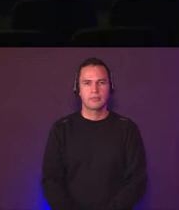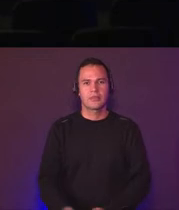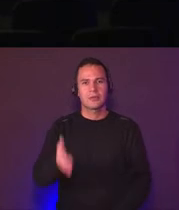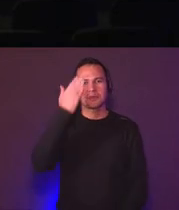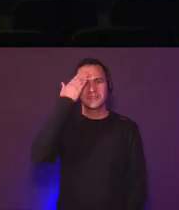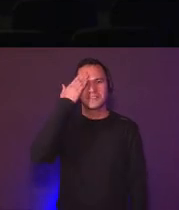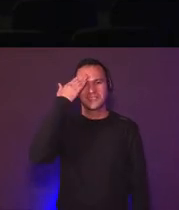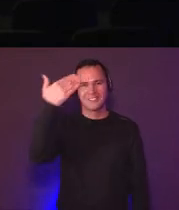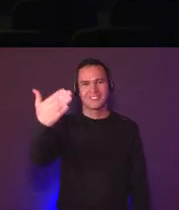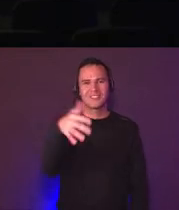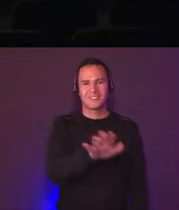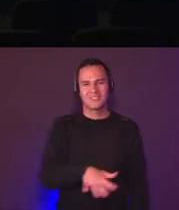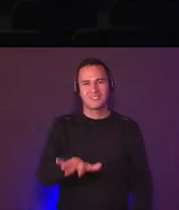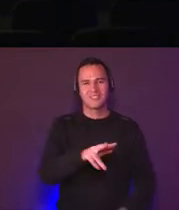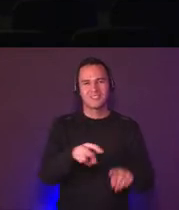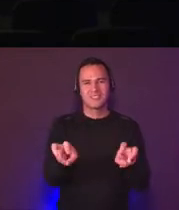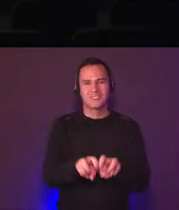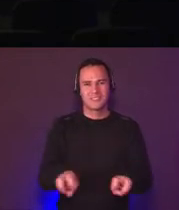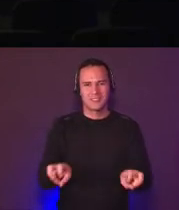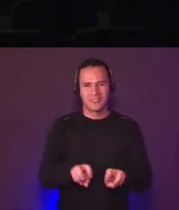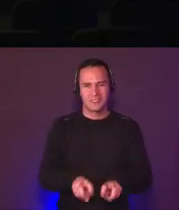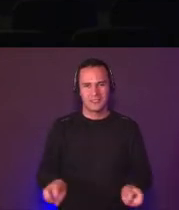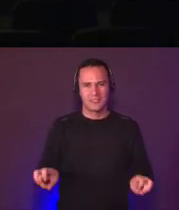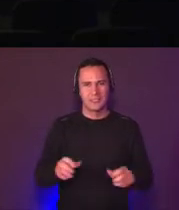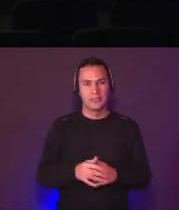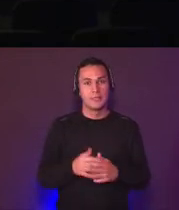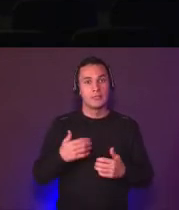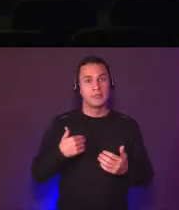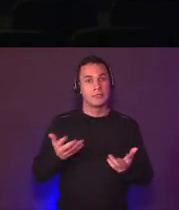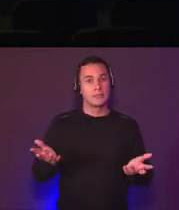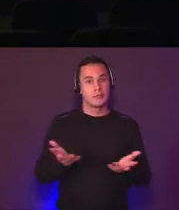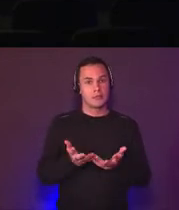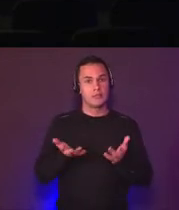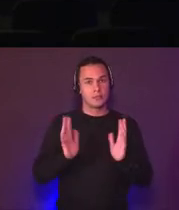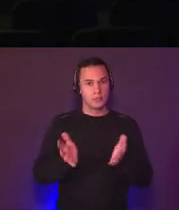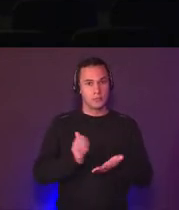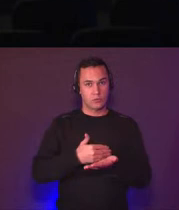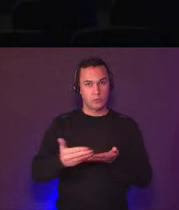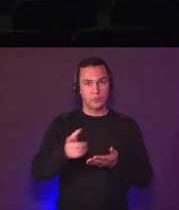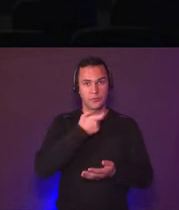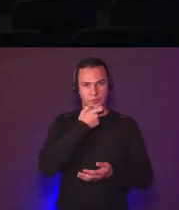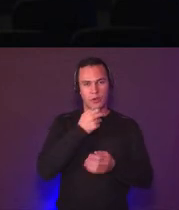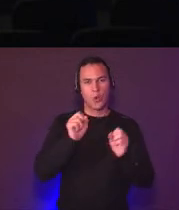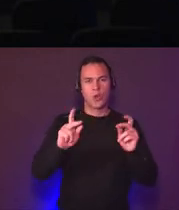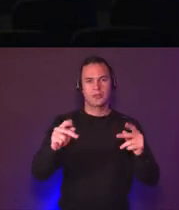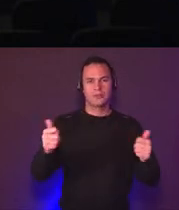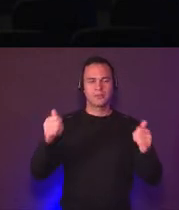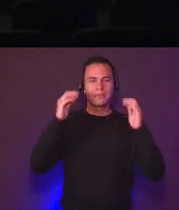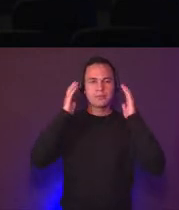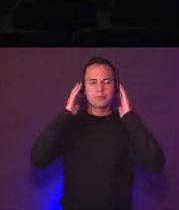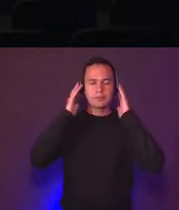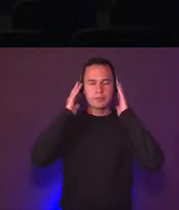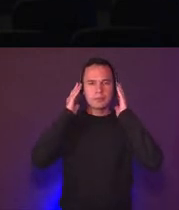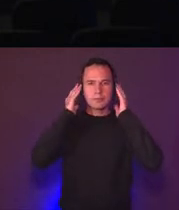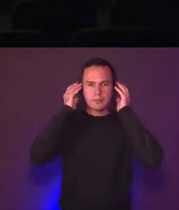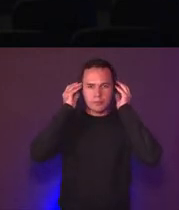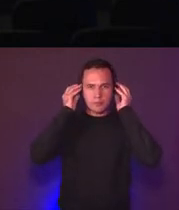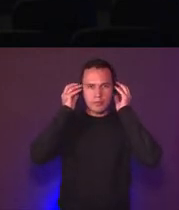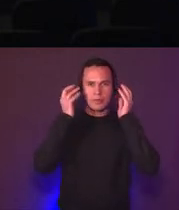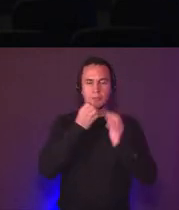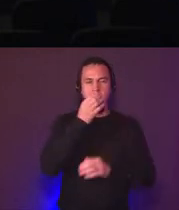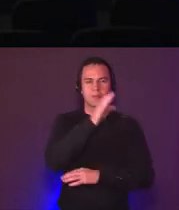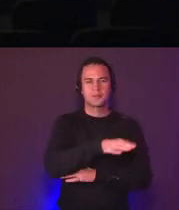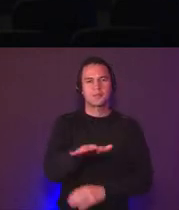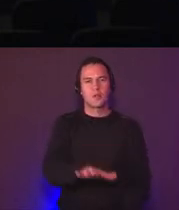Muito obrigado, pessoal. Eu vou aqui fazer a... Já começa em inglês? Ok. Good evening,